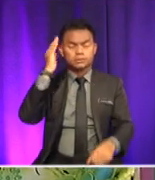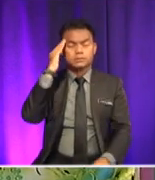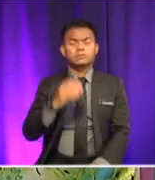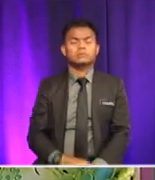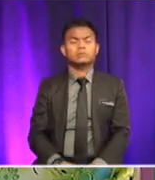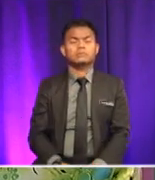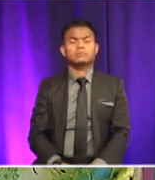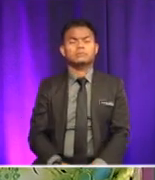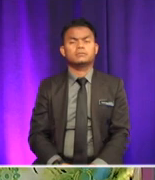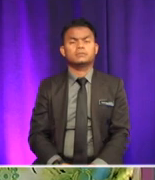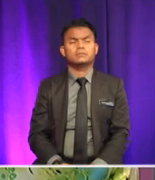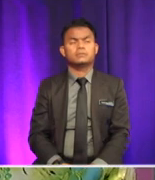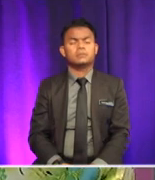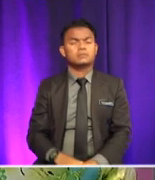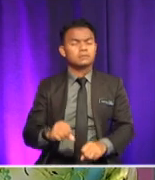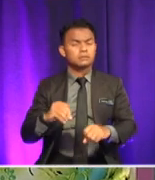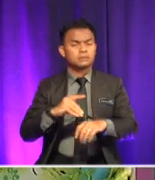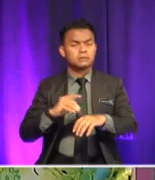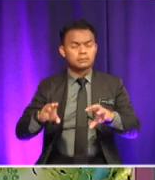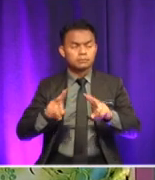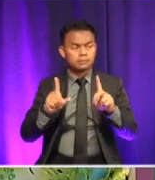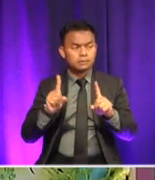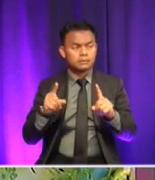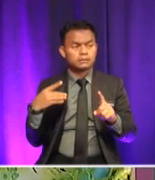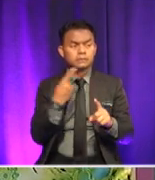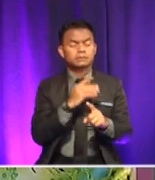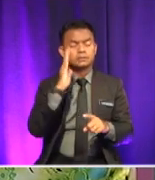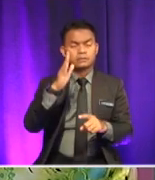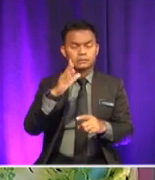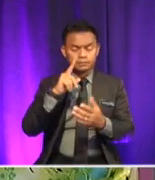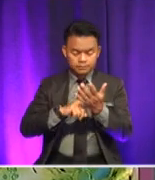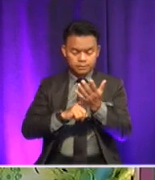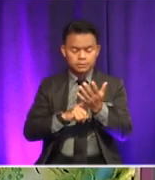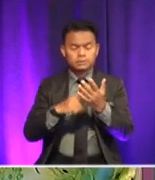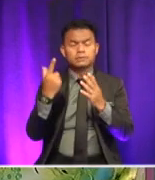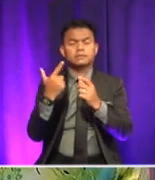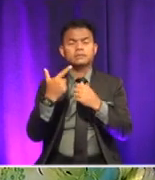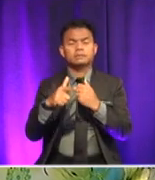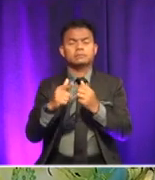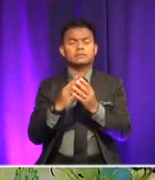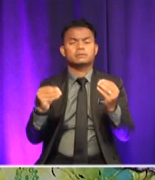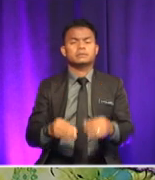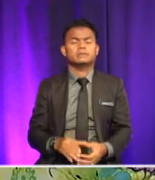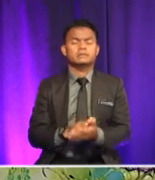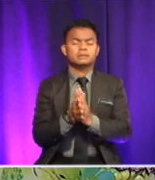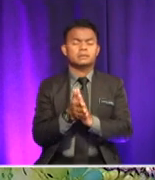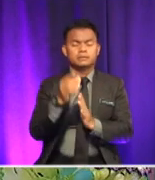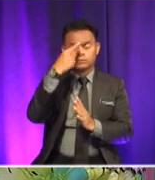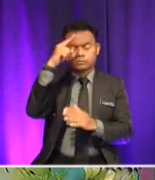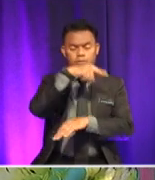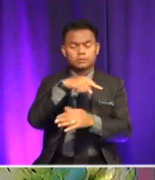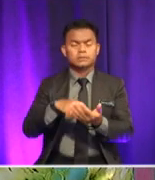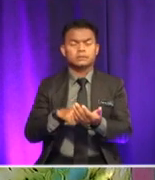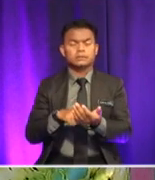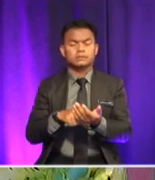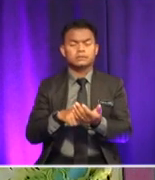AO3, AO4, which will be discussed after this later. Okay. All right. So here, I want most